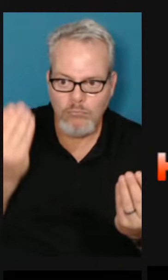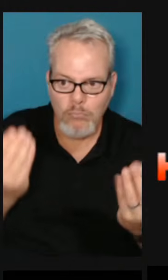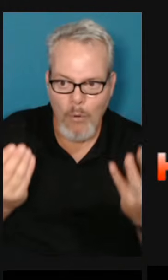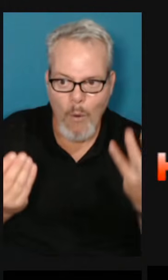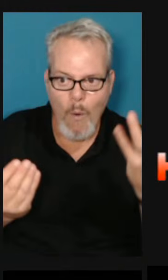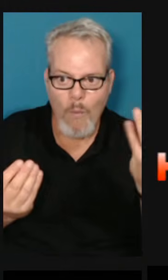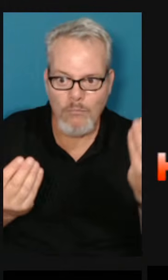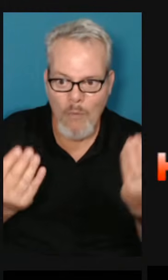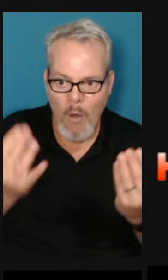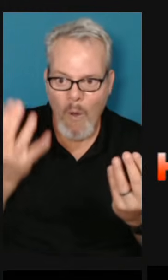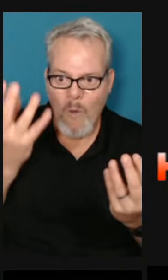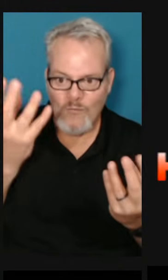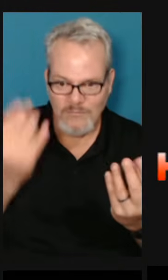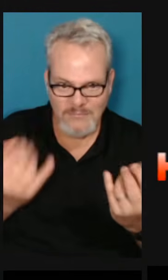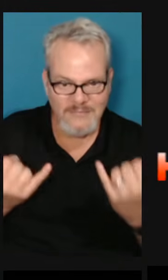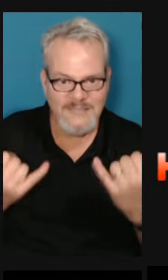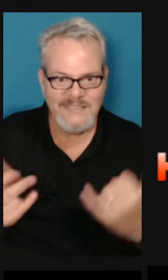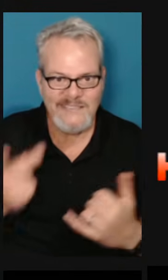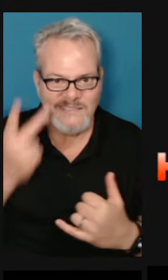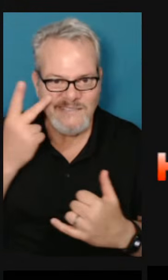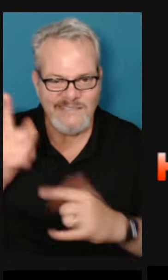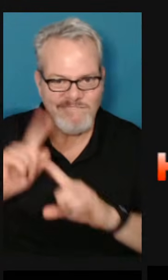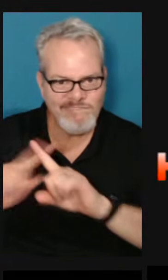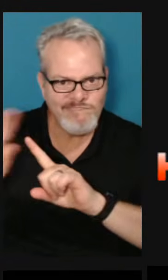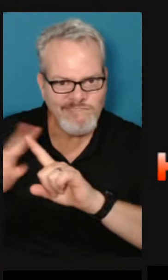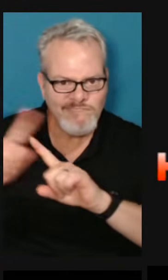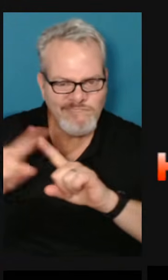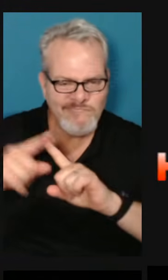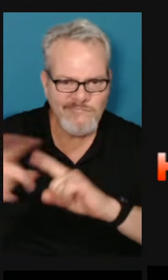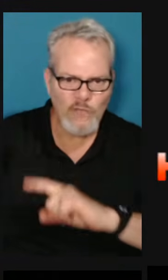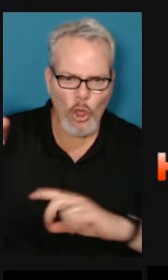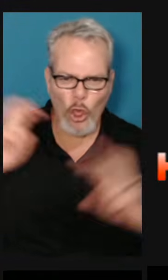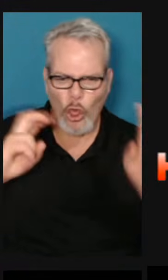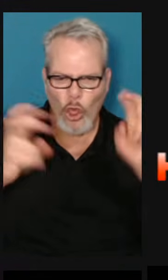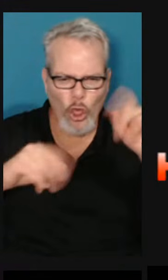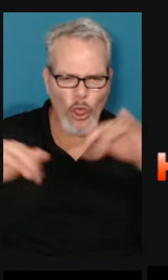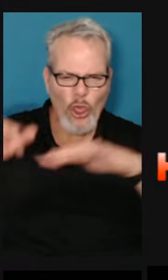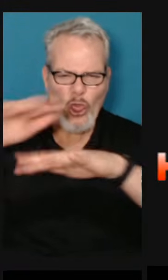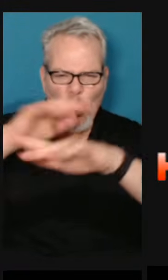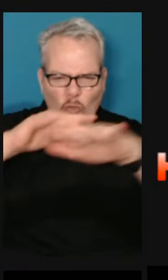the impacts of all of that tephra and that dust inside the park.